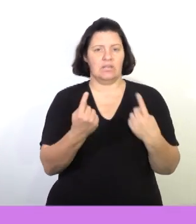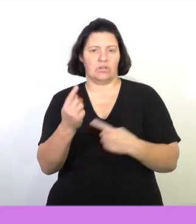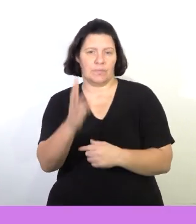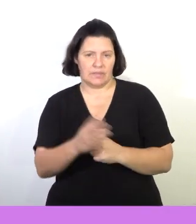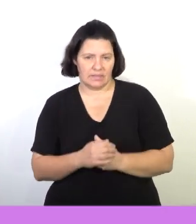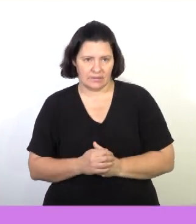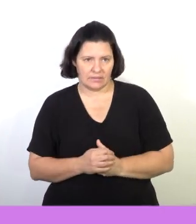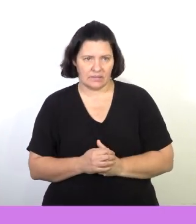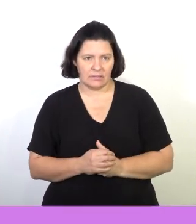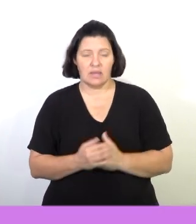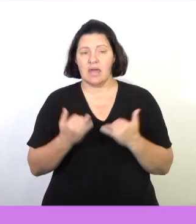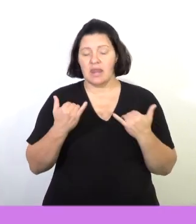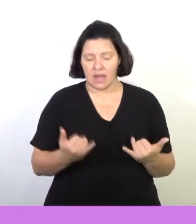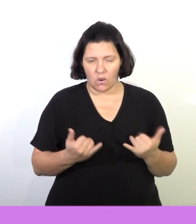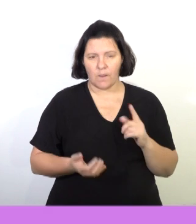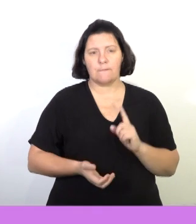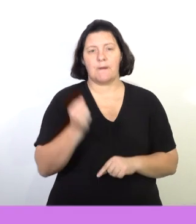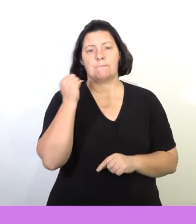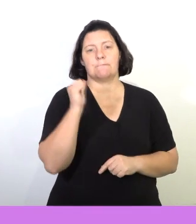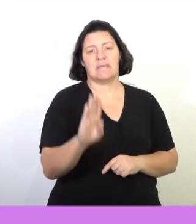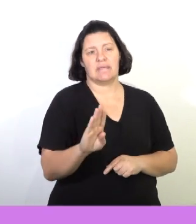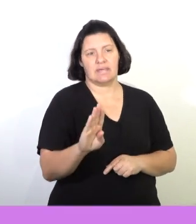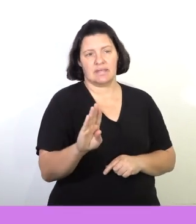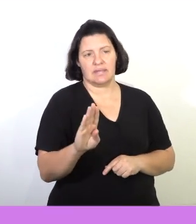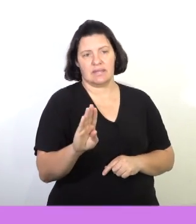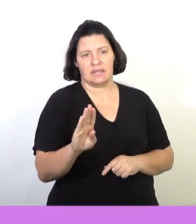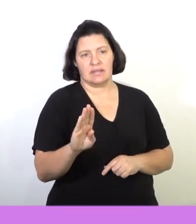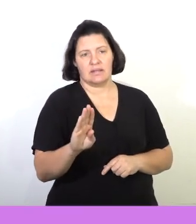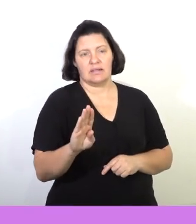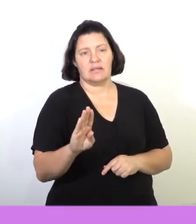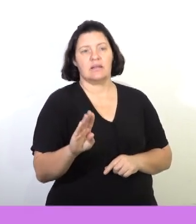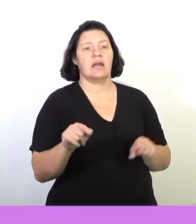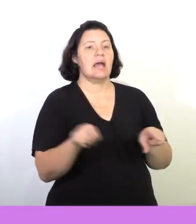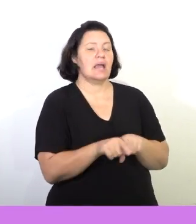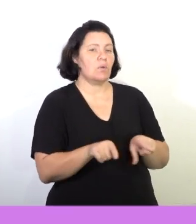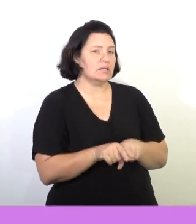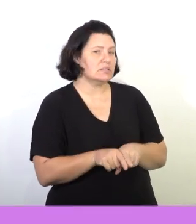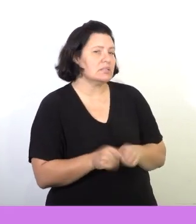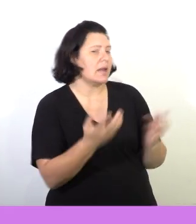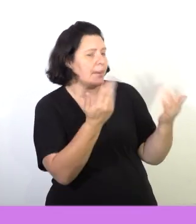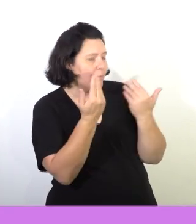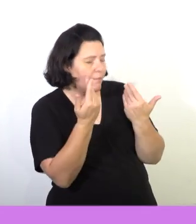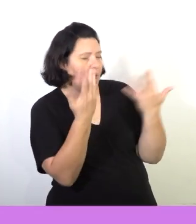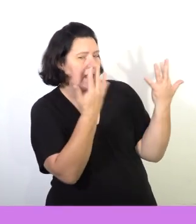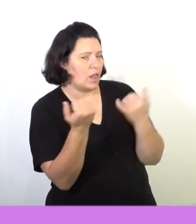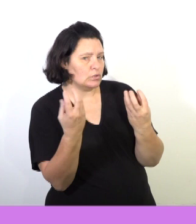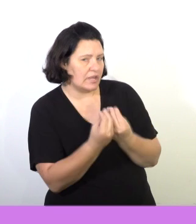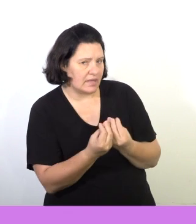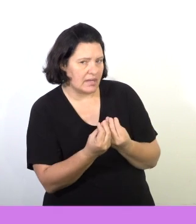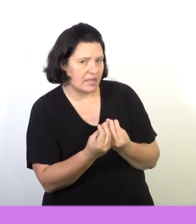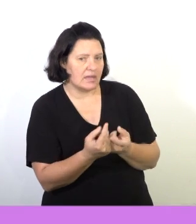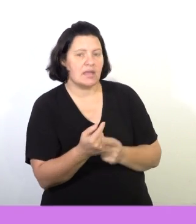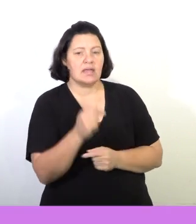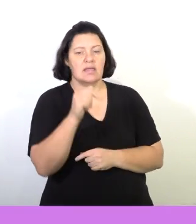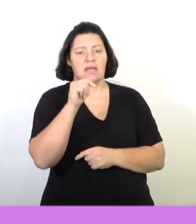cancel one another. Then we're going to get B being equals to, come on, let's calculate